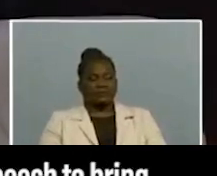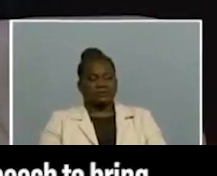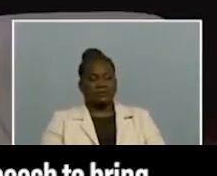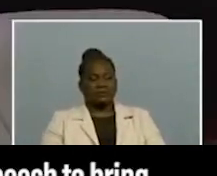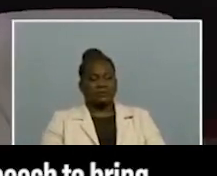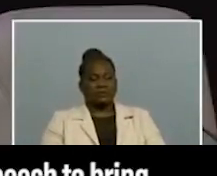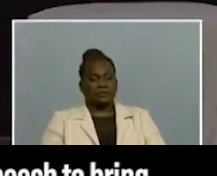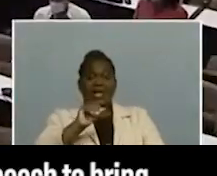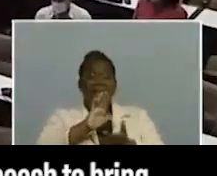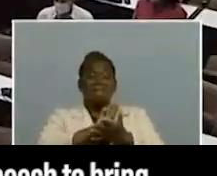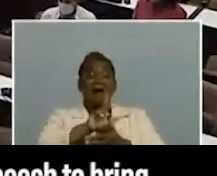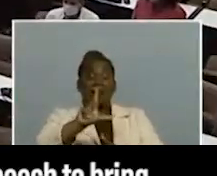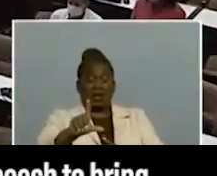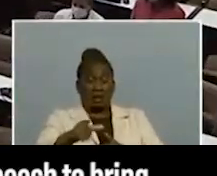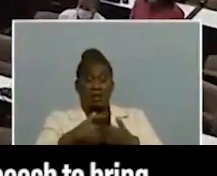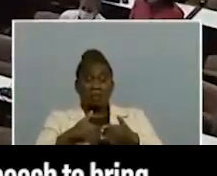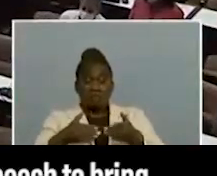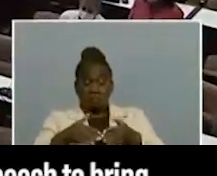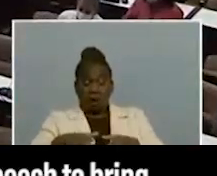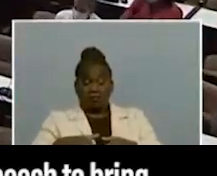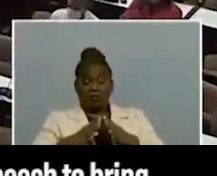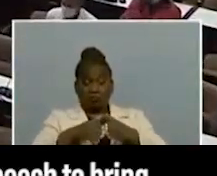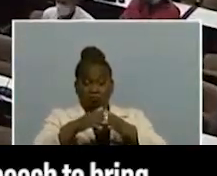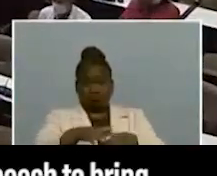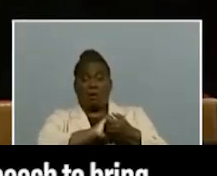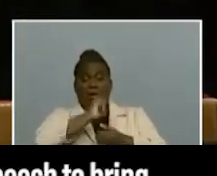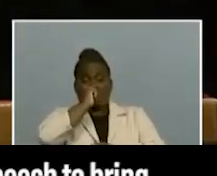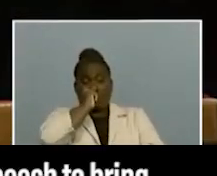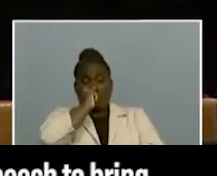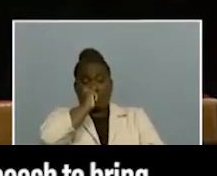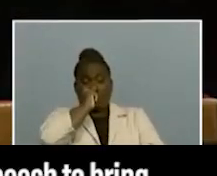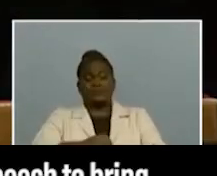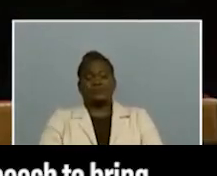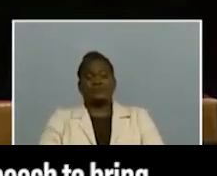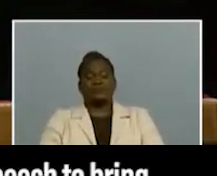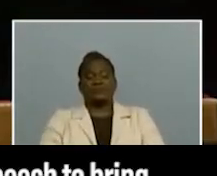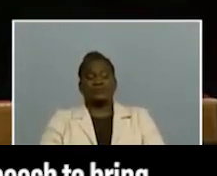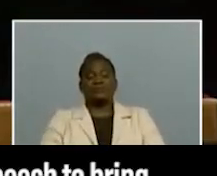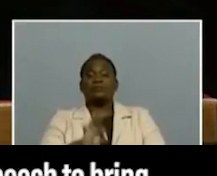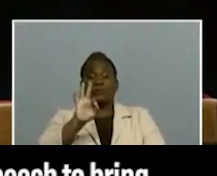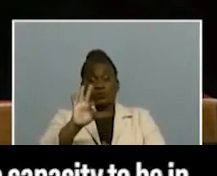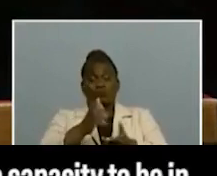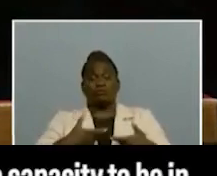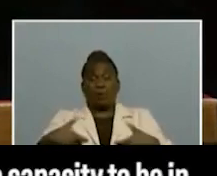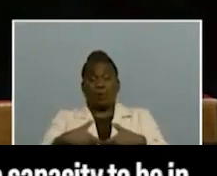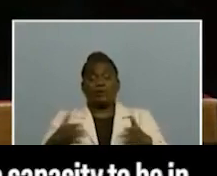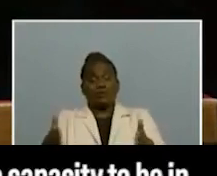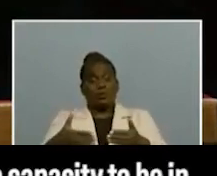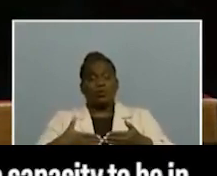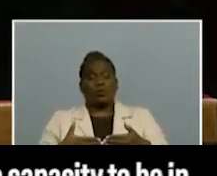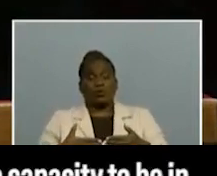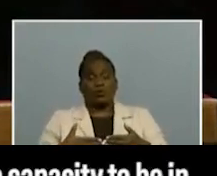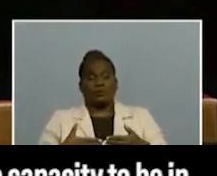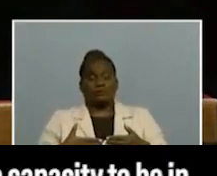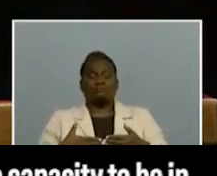first secretary, Díaz-Canel gave a speech to bring an end to the 4 days of reflection and debate. He affirmed that